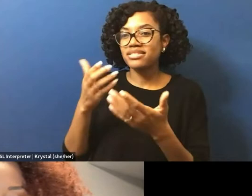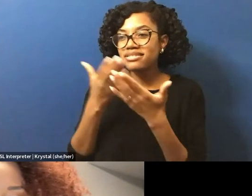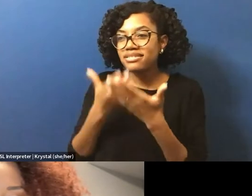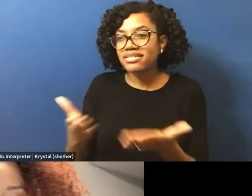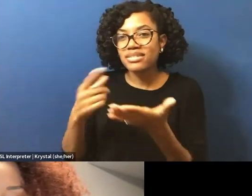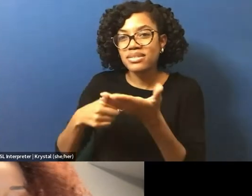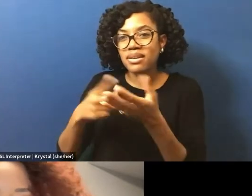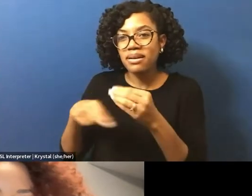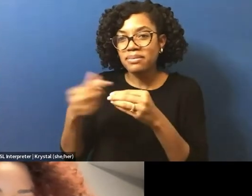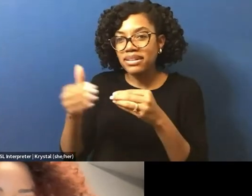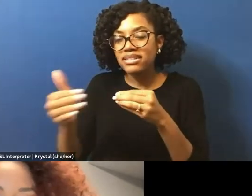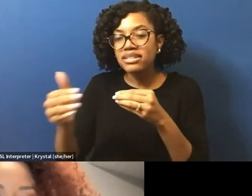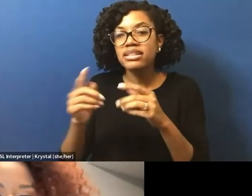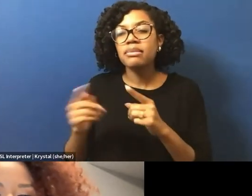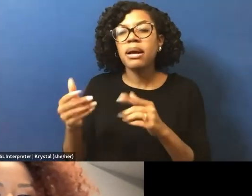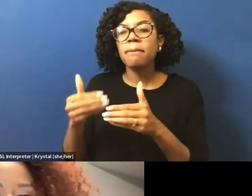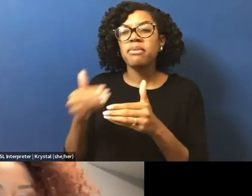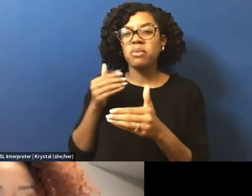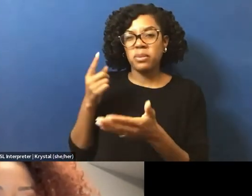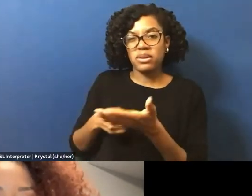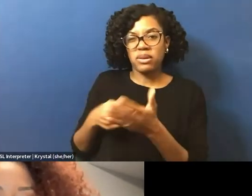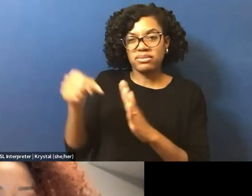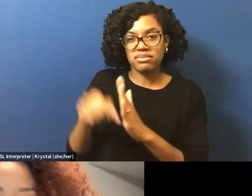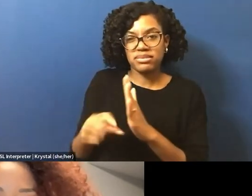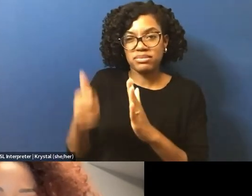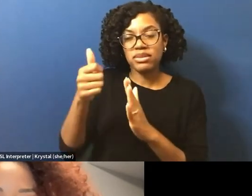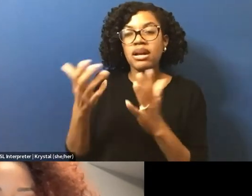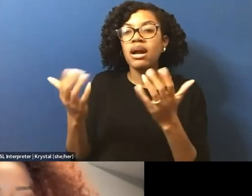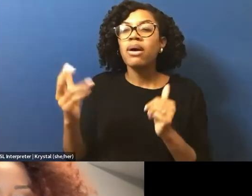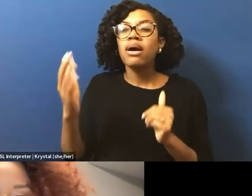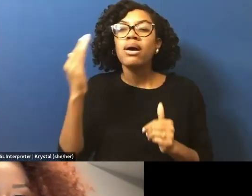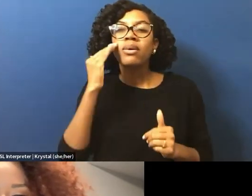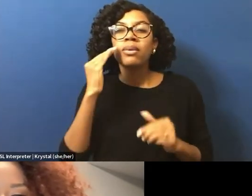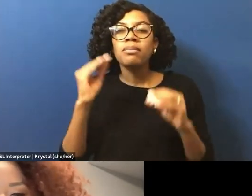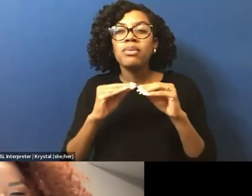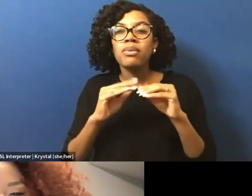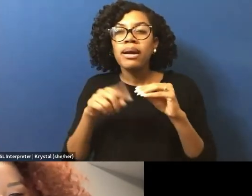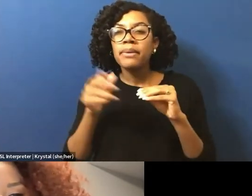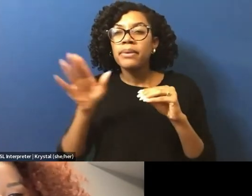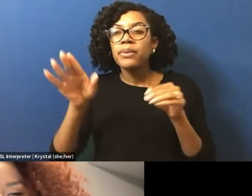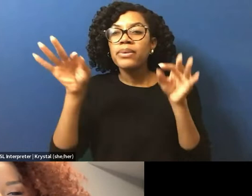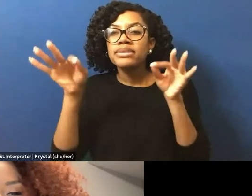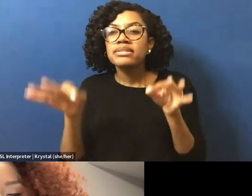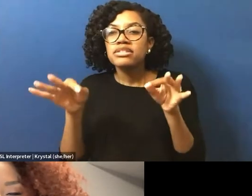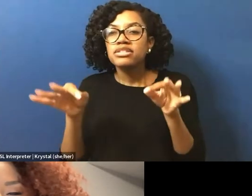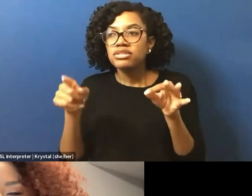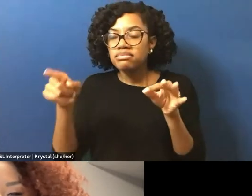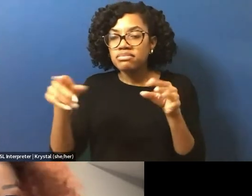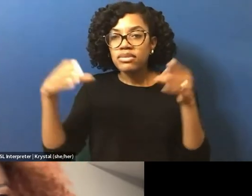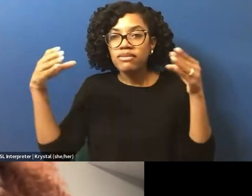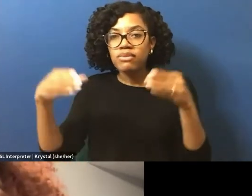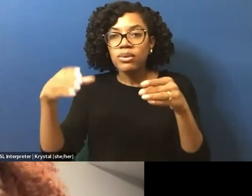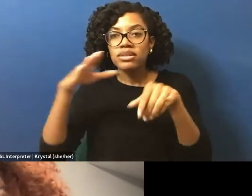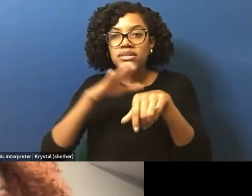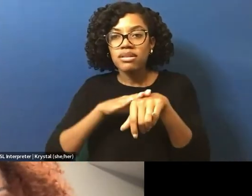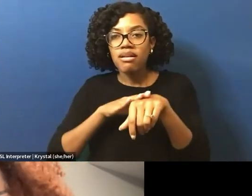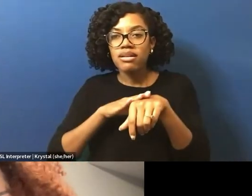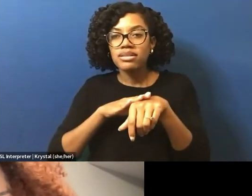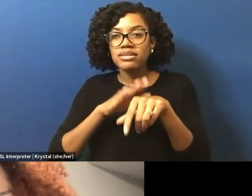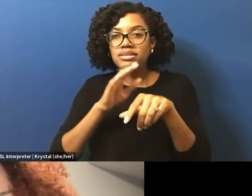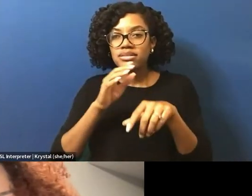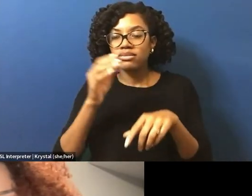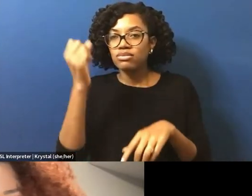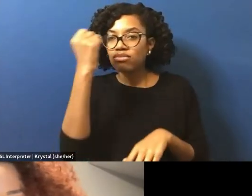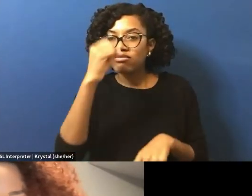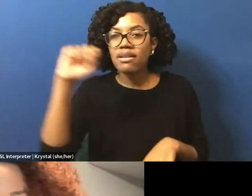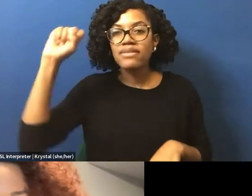Mother Audley Moore in particular, I would love to hear, can you tell us about your decision to focus on the lives of revolutionary Black